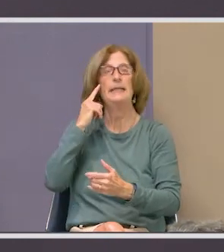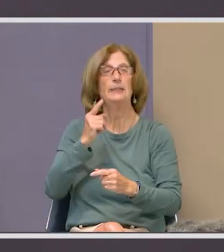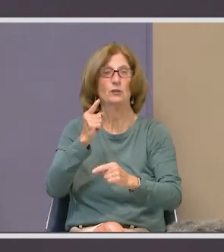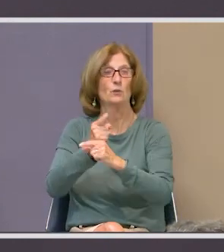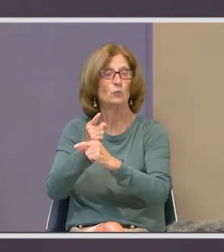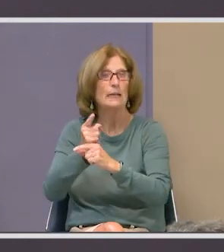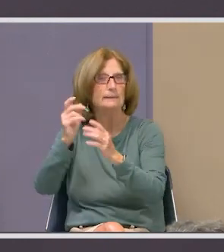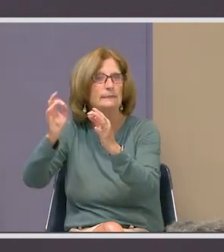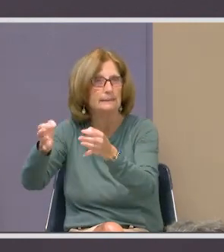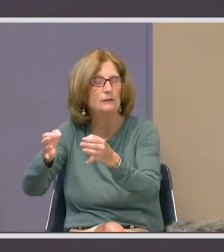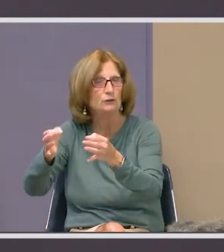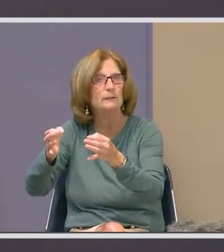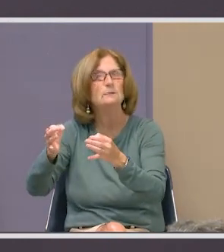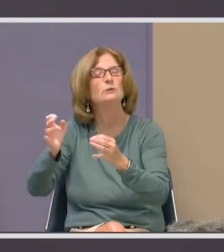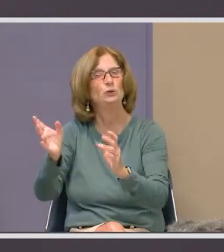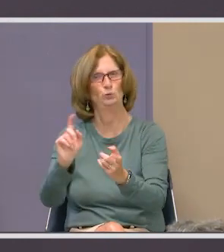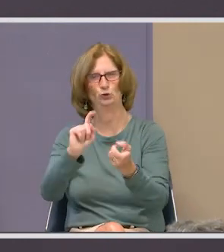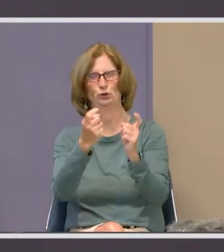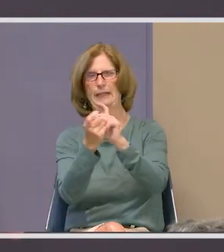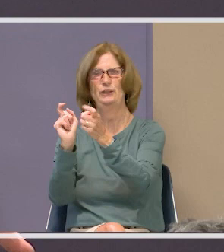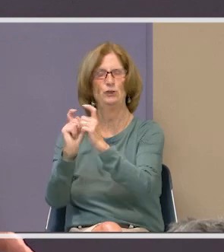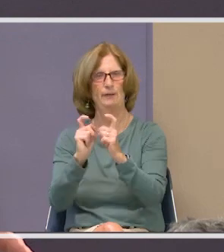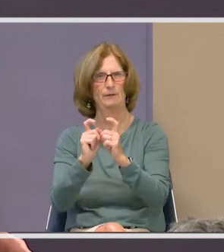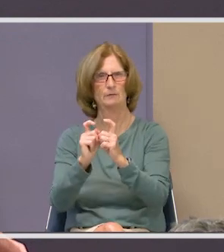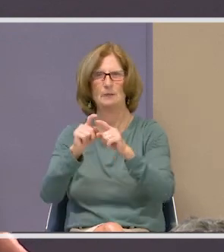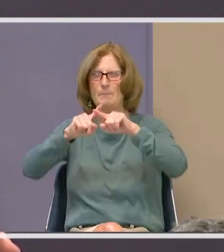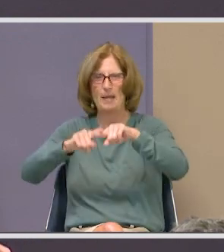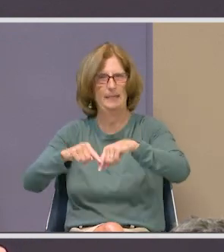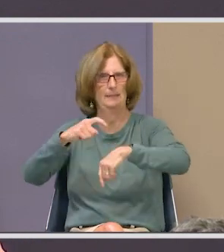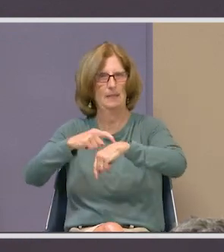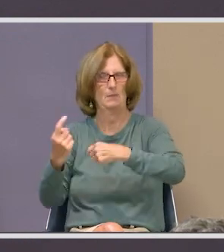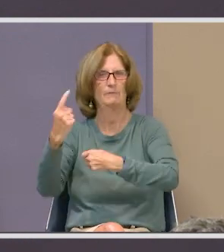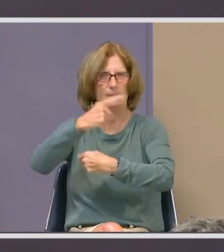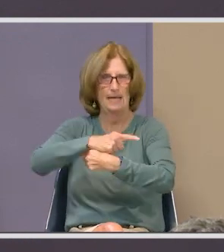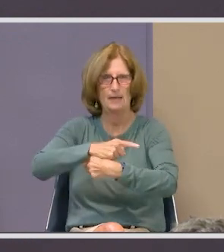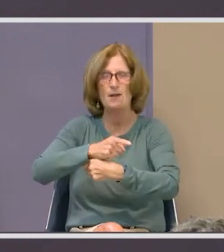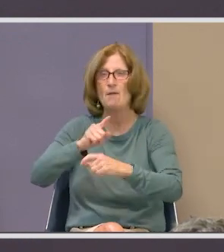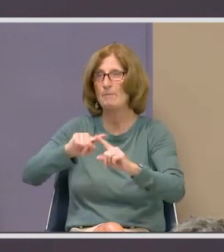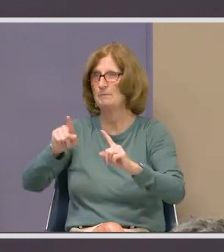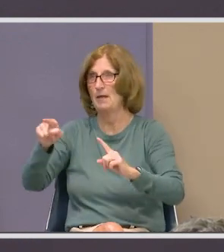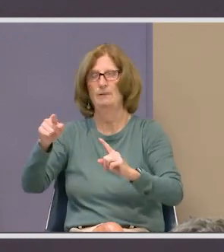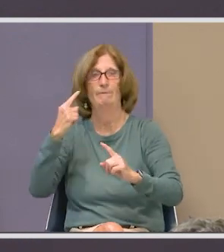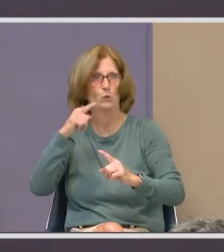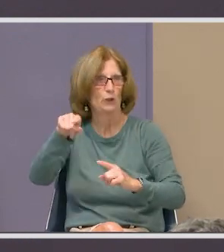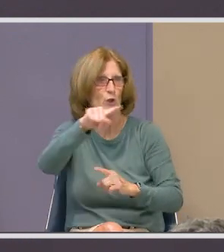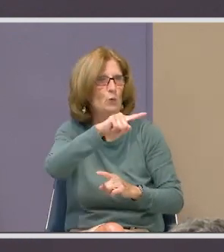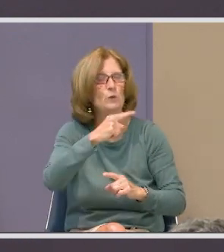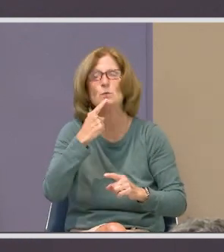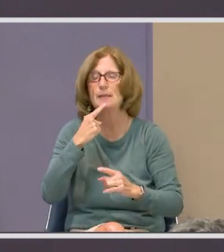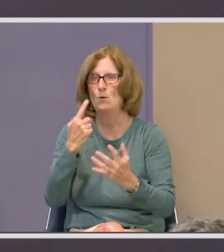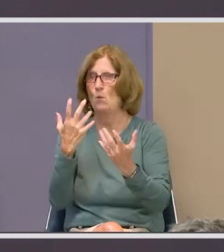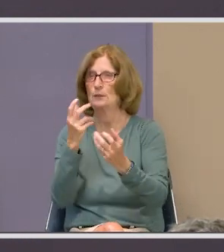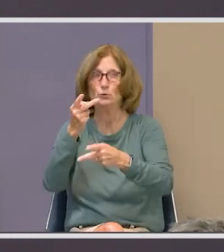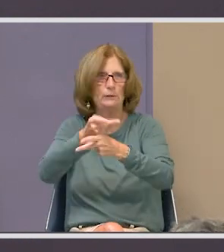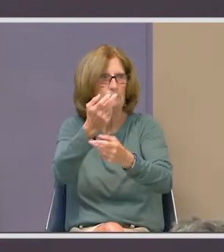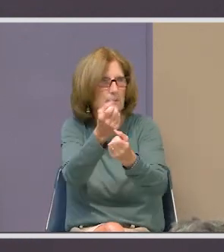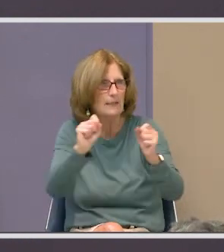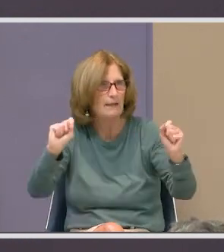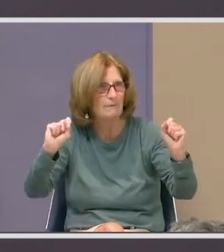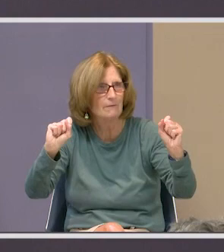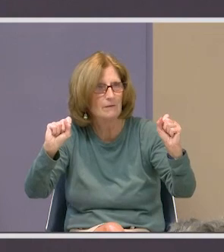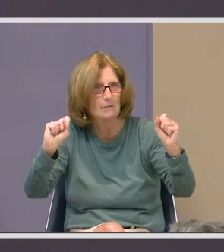perfectly. No one does. And so it just goes into that whole balancing act we do of safety for all users. It's